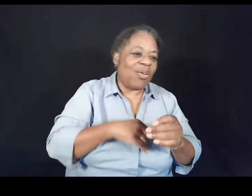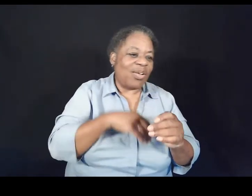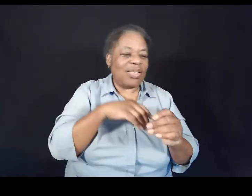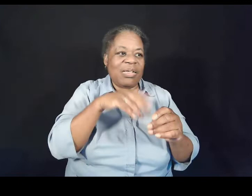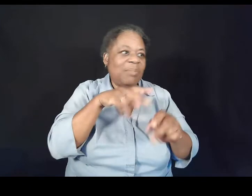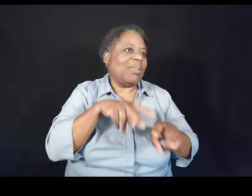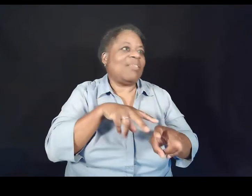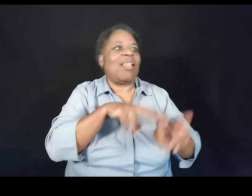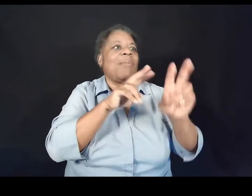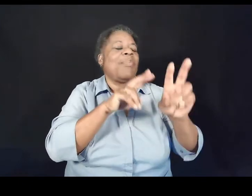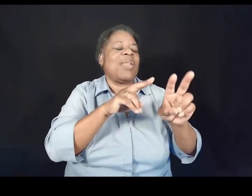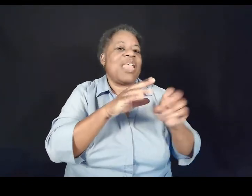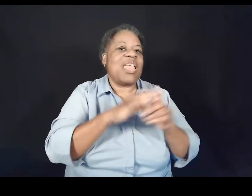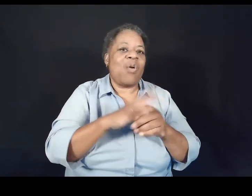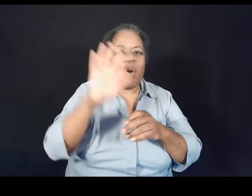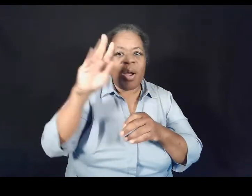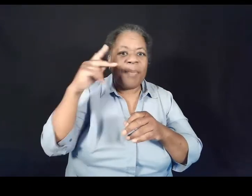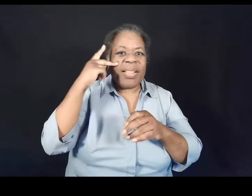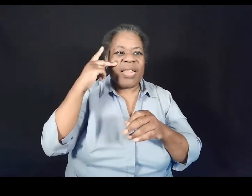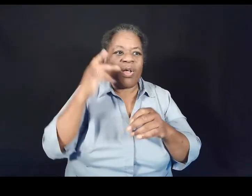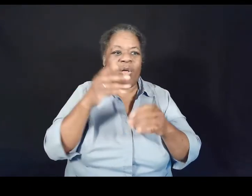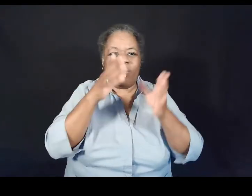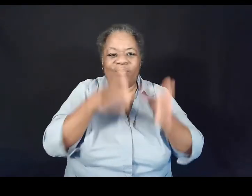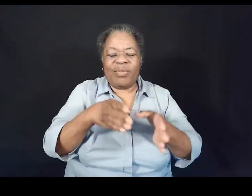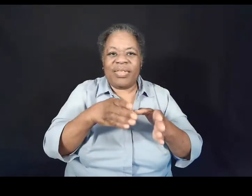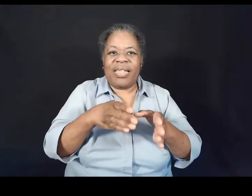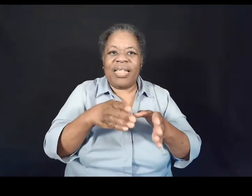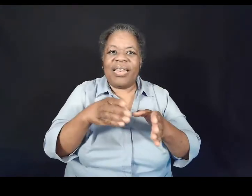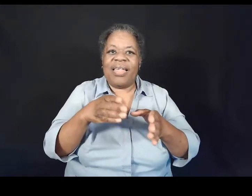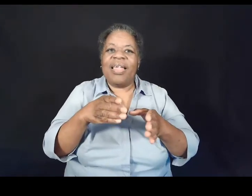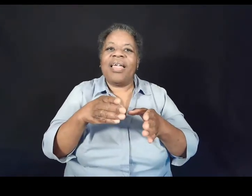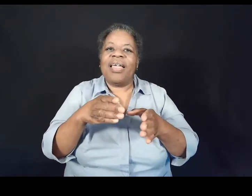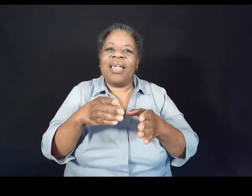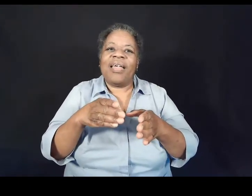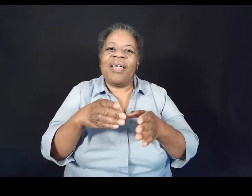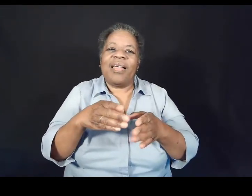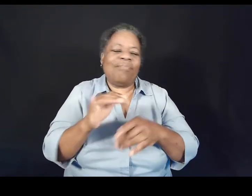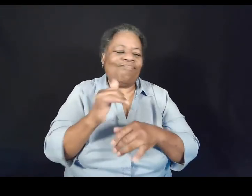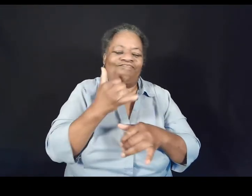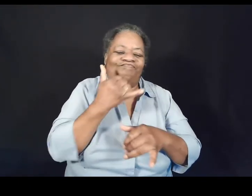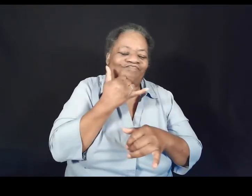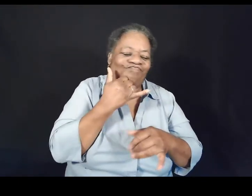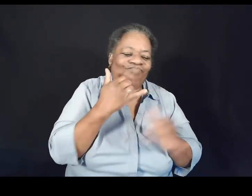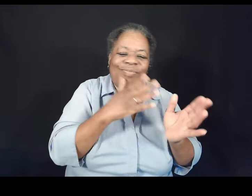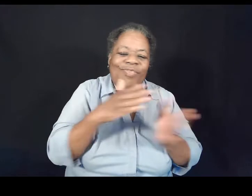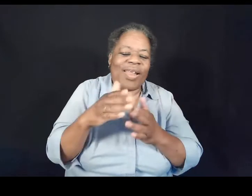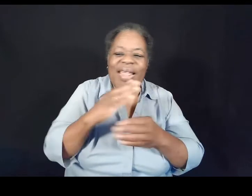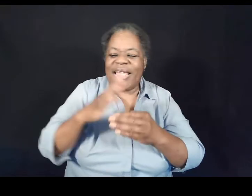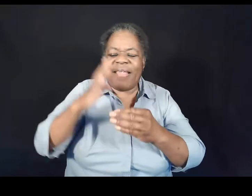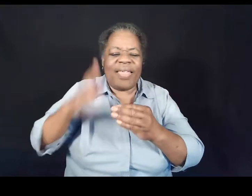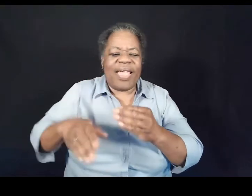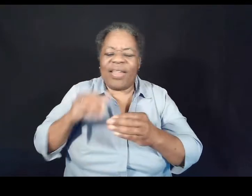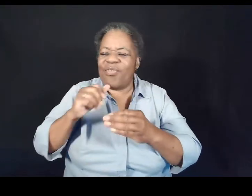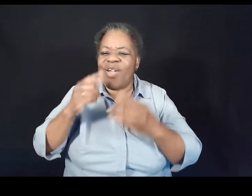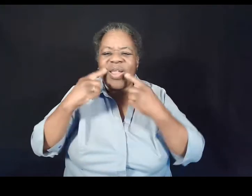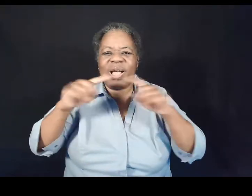political entities, it is a flawed strategy that in the end will not accomplish the purposes of